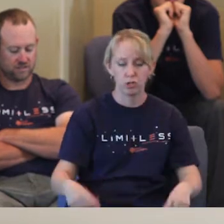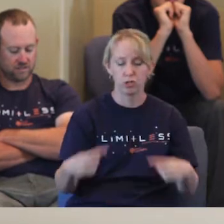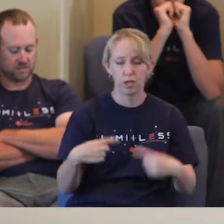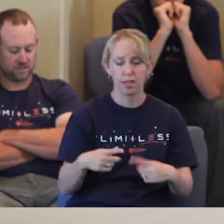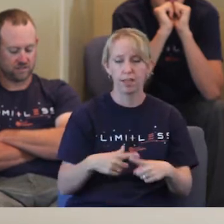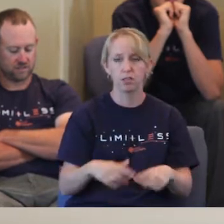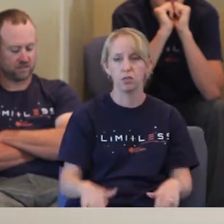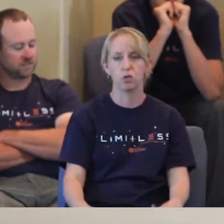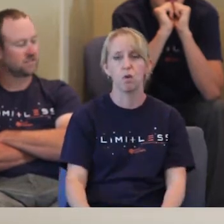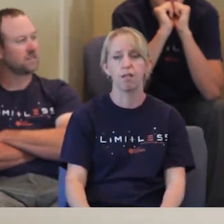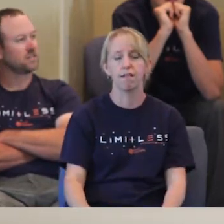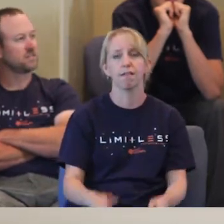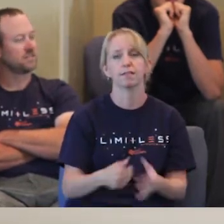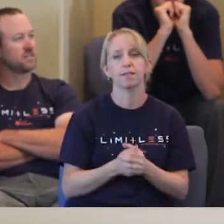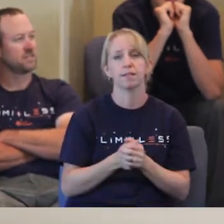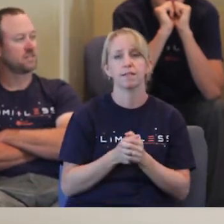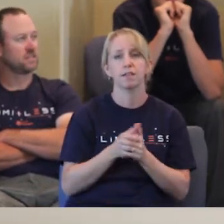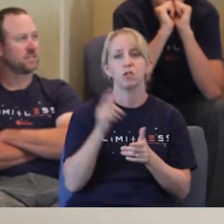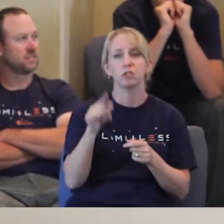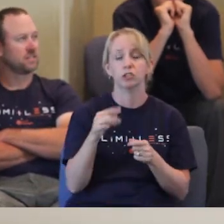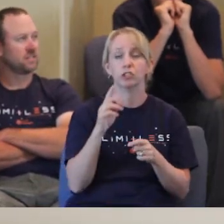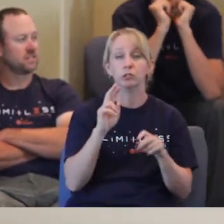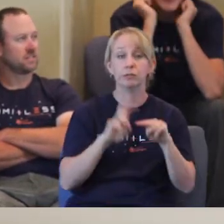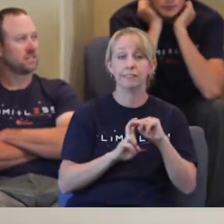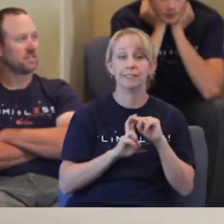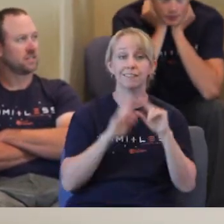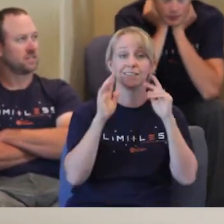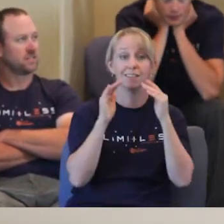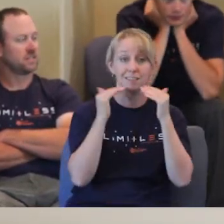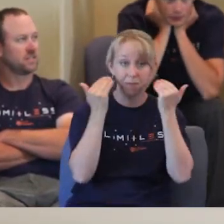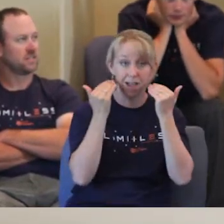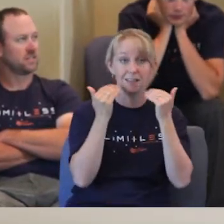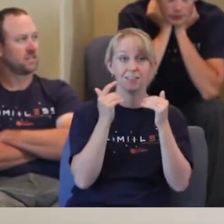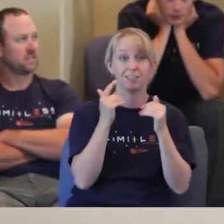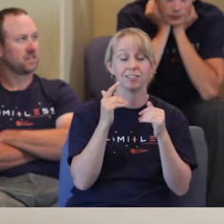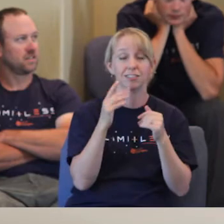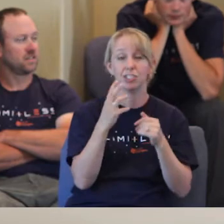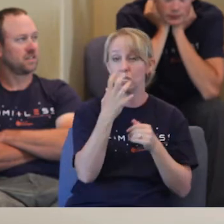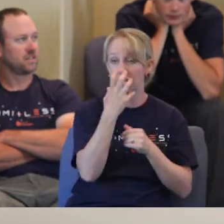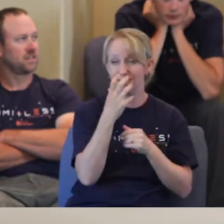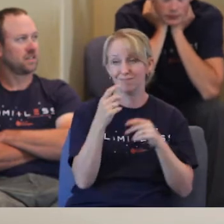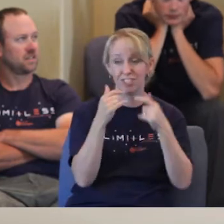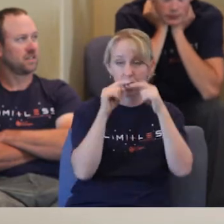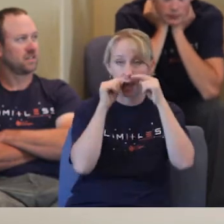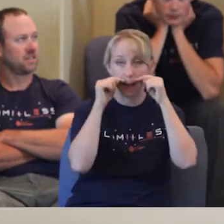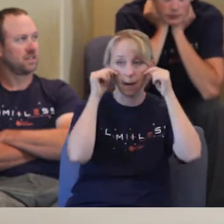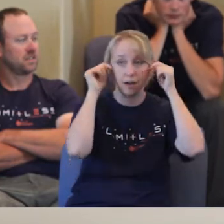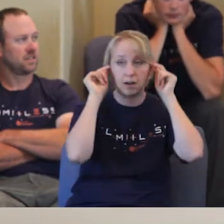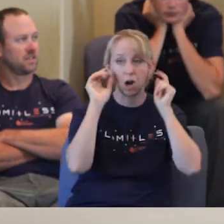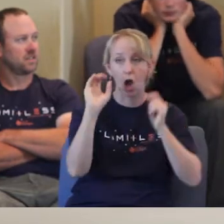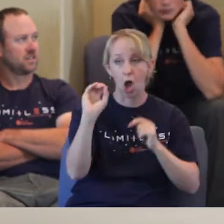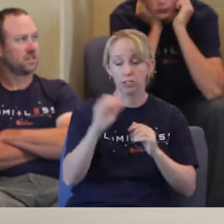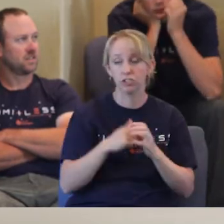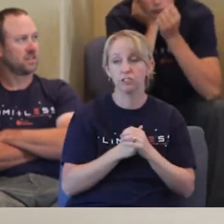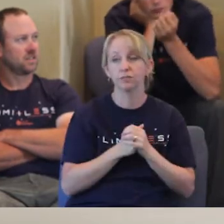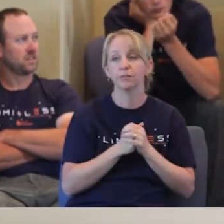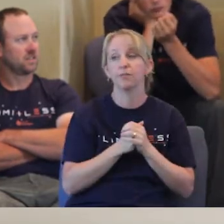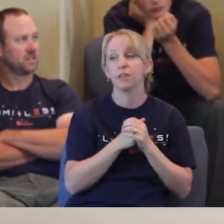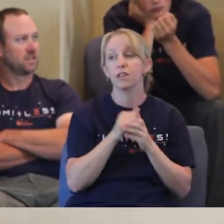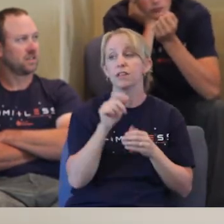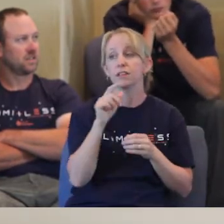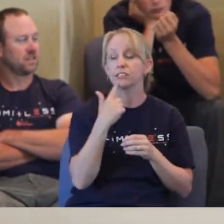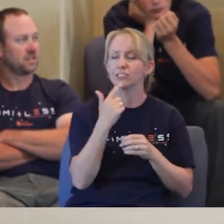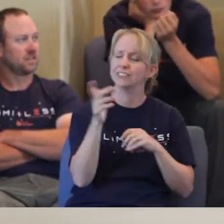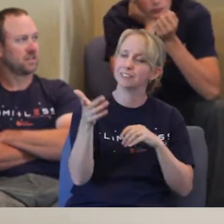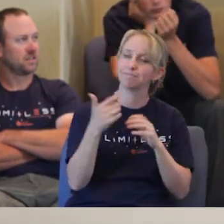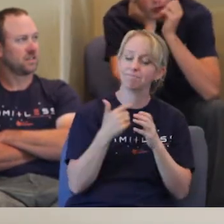And she was just sitting there, she was smiling, and she was on oxygen, and I was talking with her, and she's like, you guys, I just want to thank you